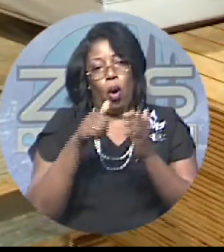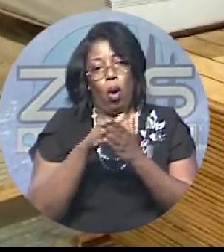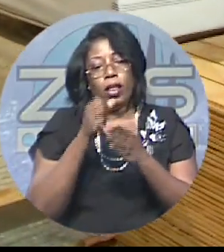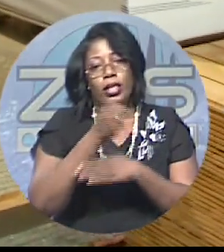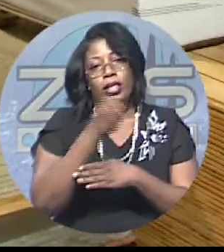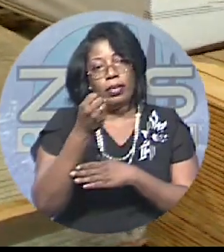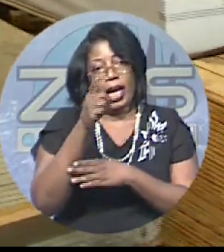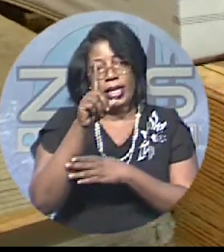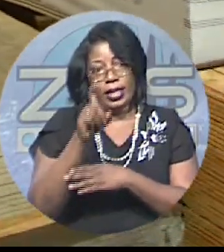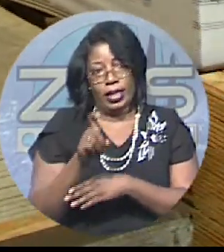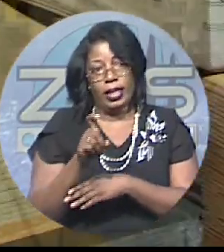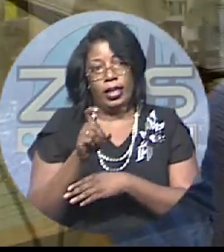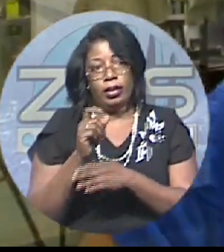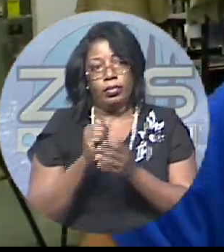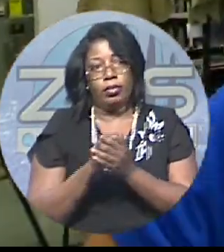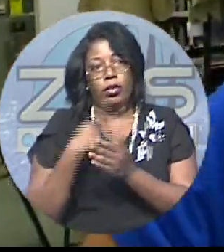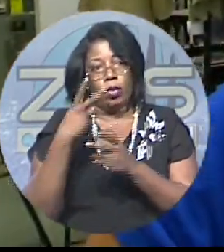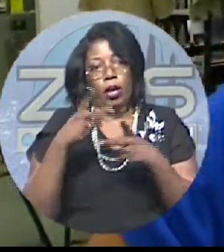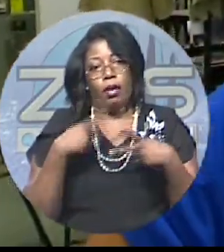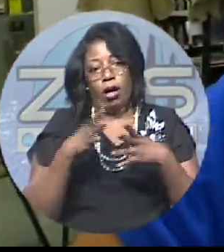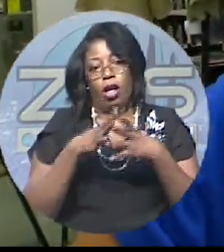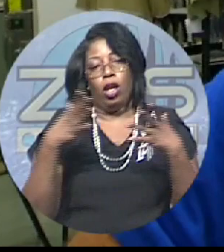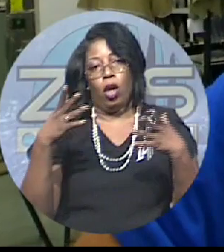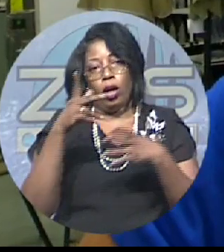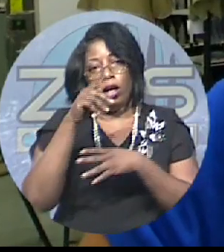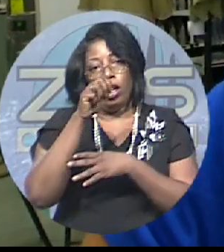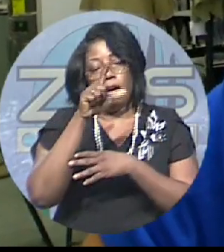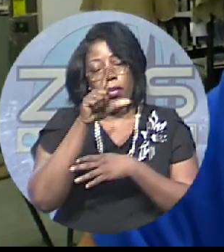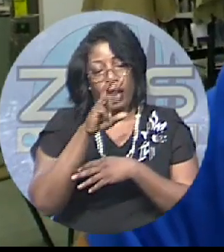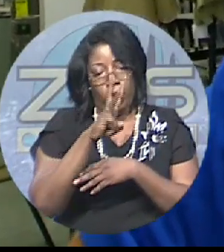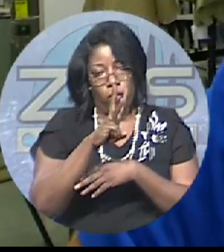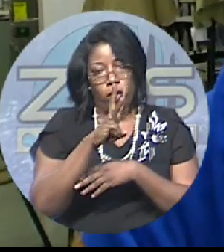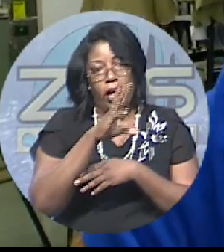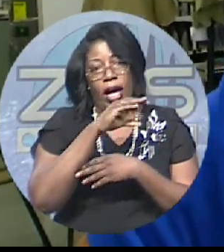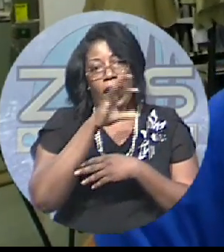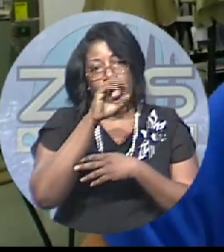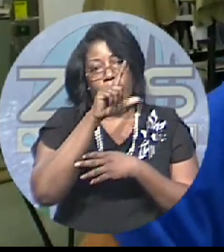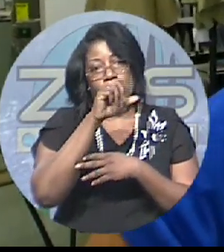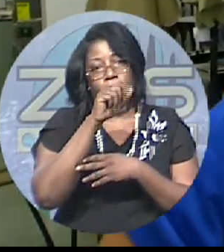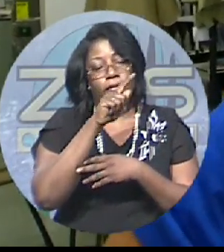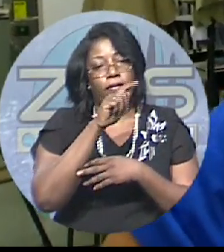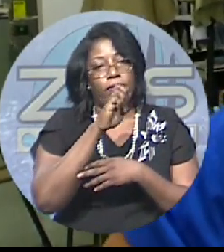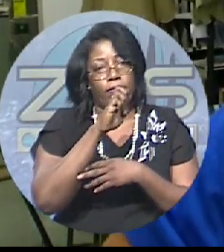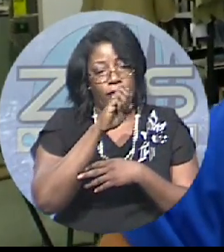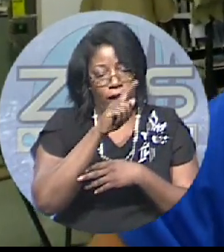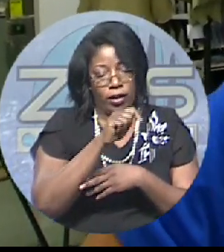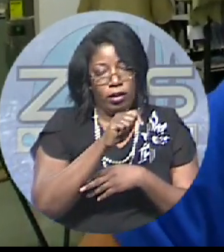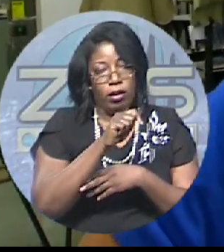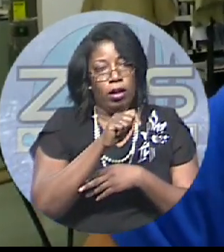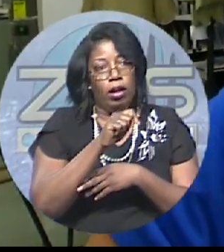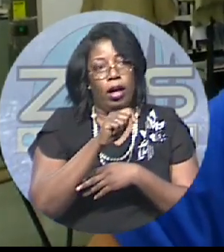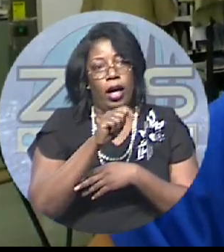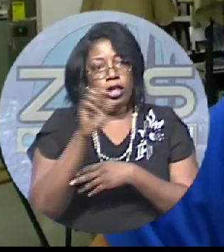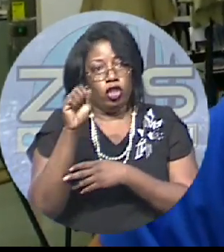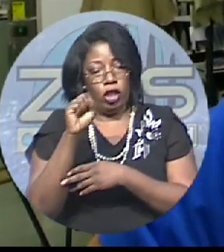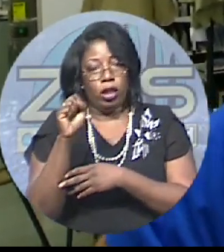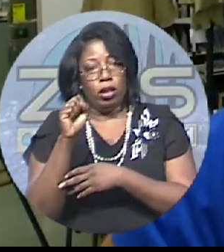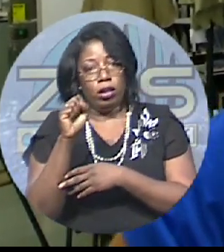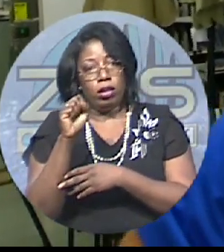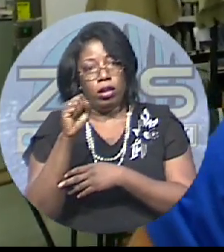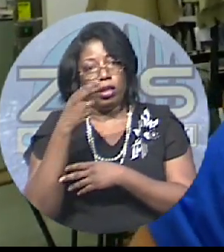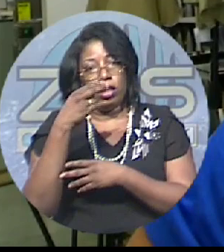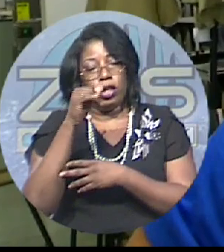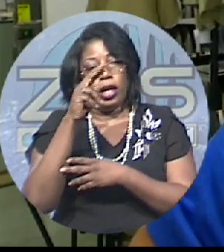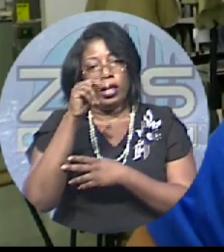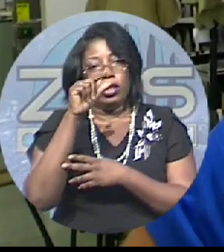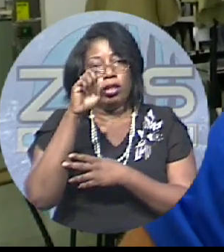supplies. We got a lot of plywood, a lot of felt, and we do have shingles, and I've just placed an order this morning for 5 more